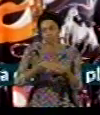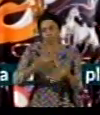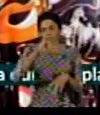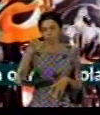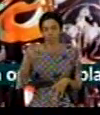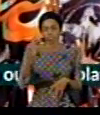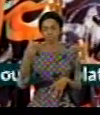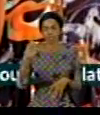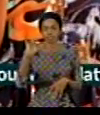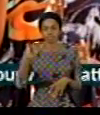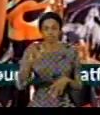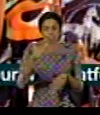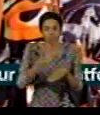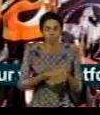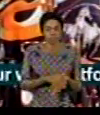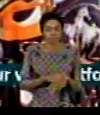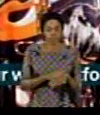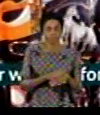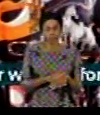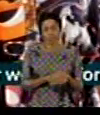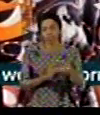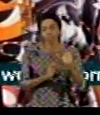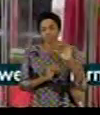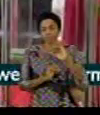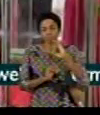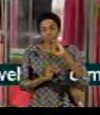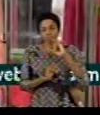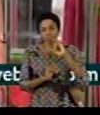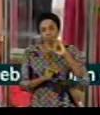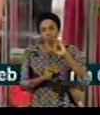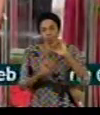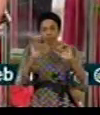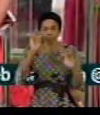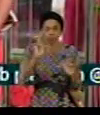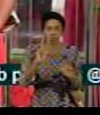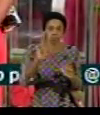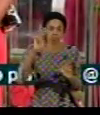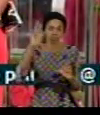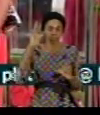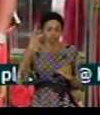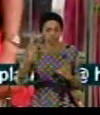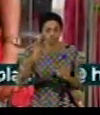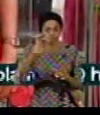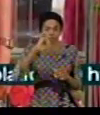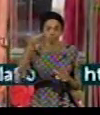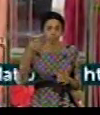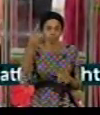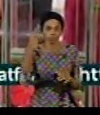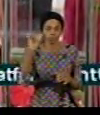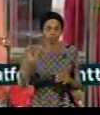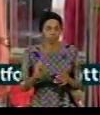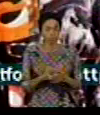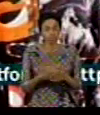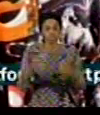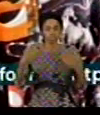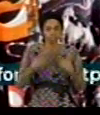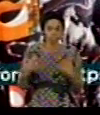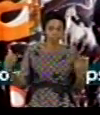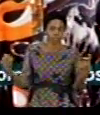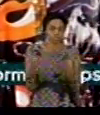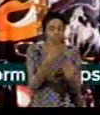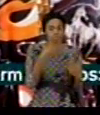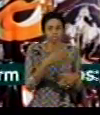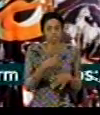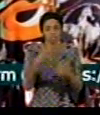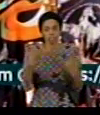this year, I got an accident in Eben Naror. It came in my face, now my knees and ankle joints.